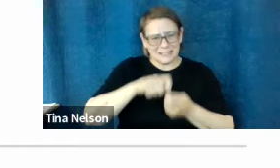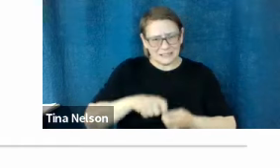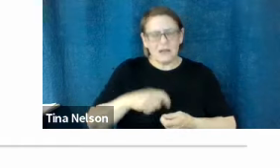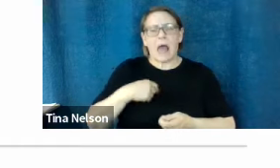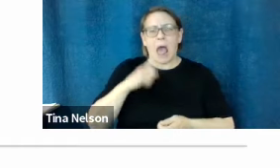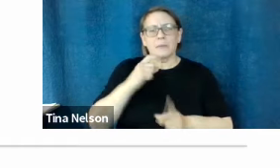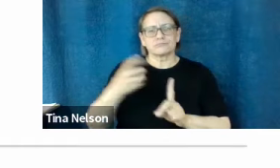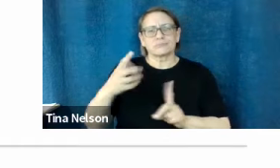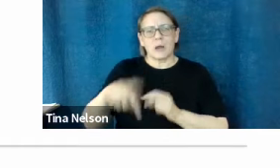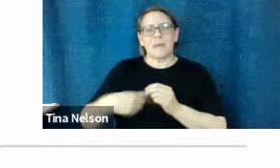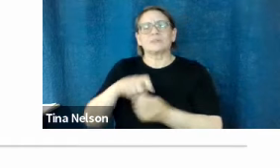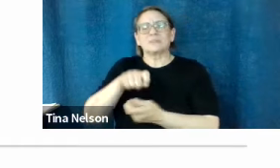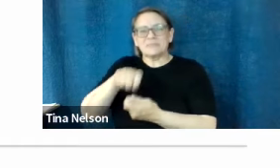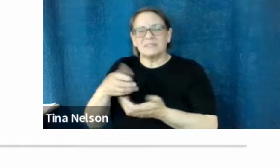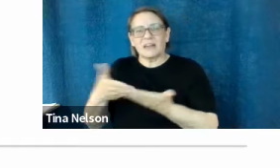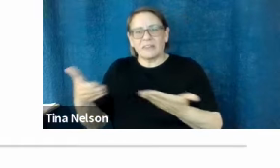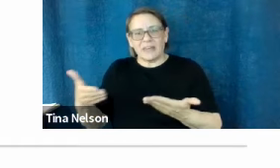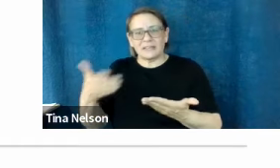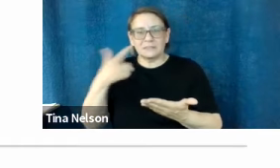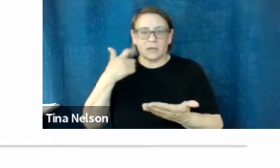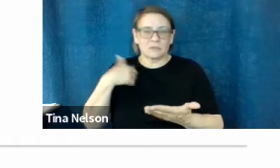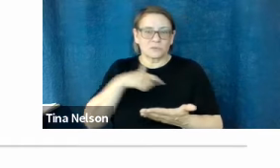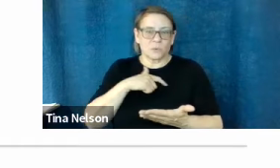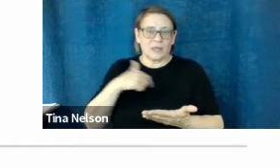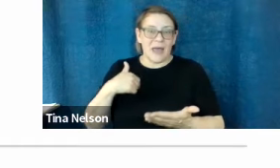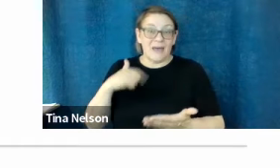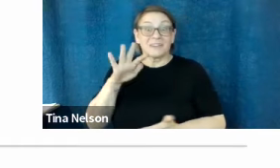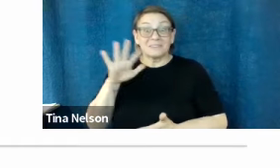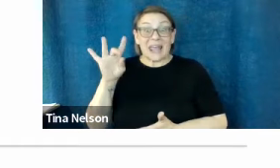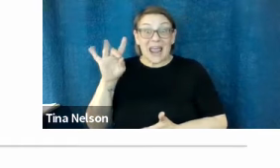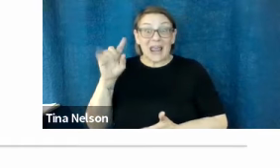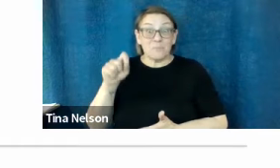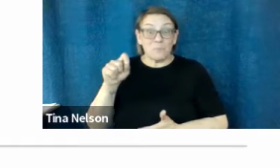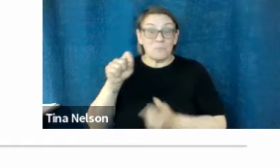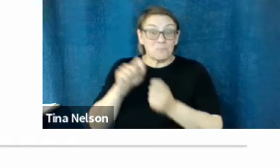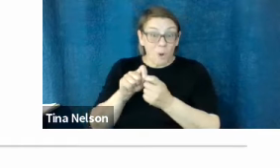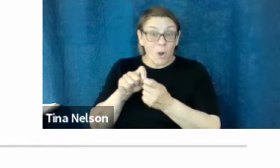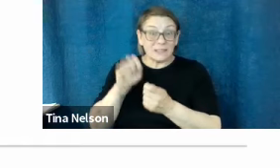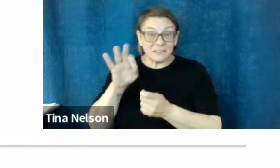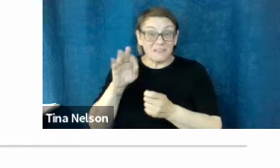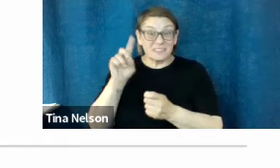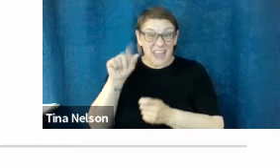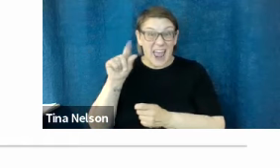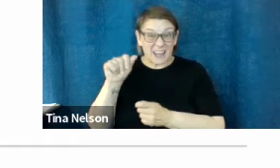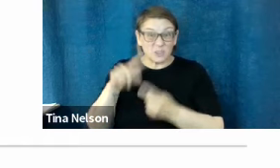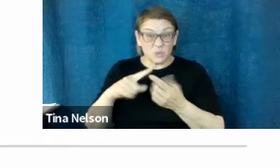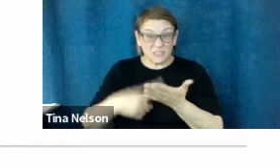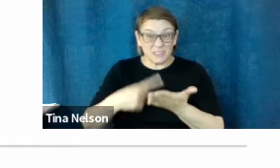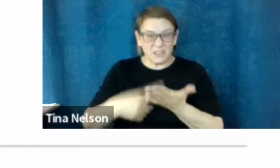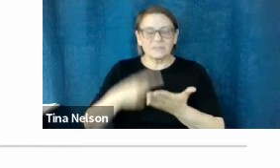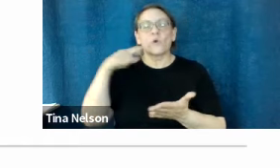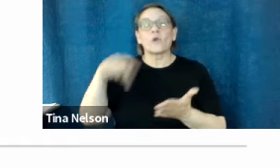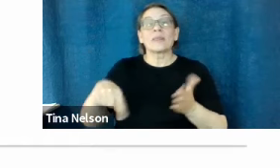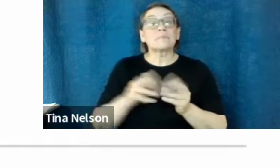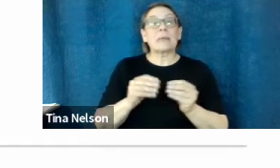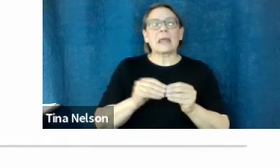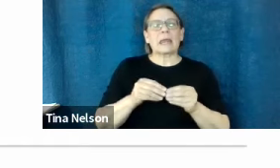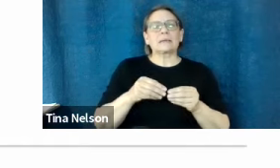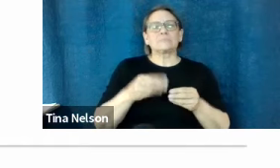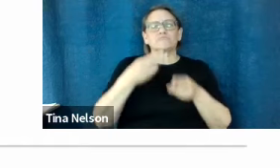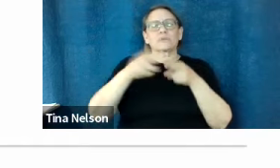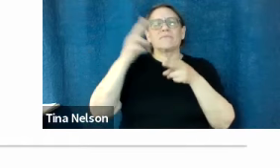specific slides because we have, uh, 58 points of data to go through. So for the sake of this meeting, we're just going to